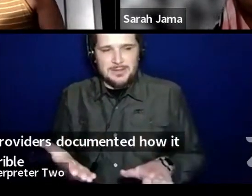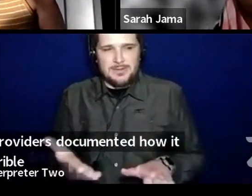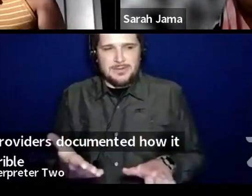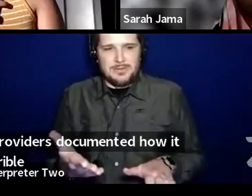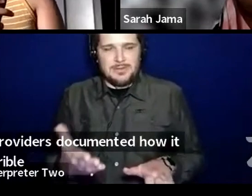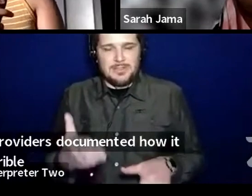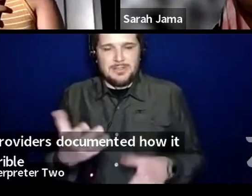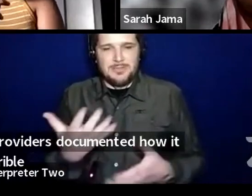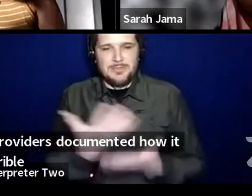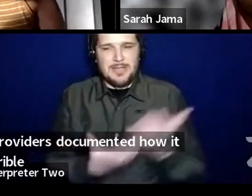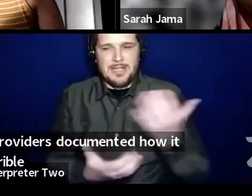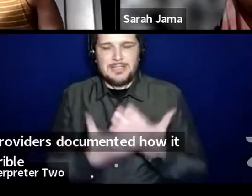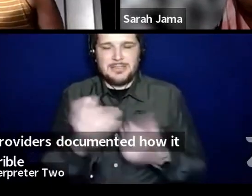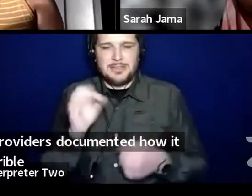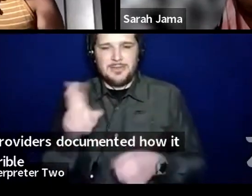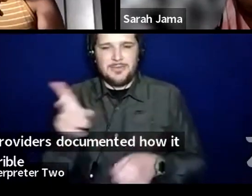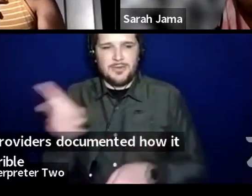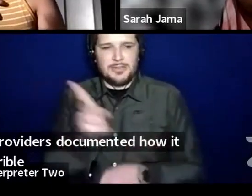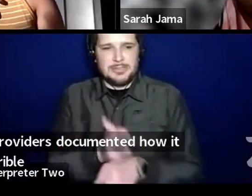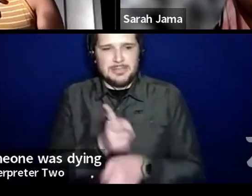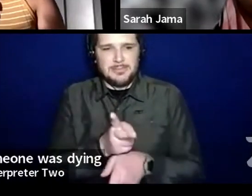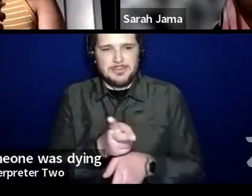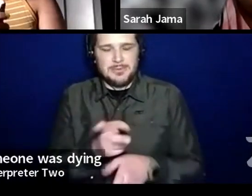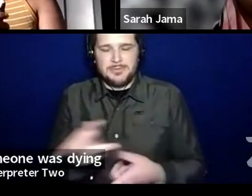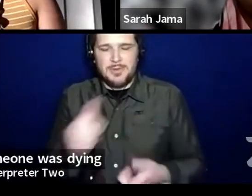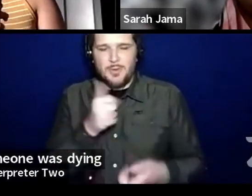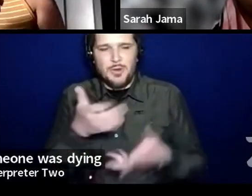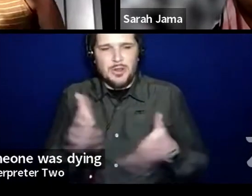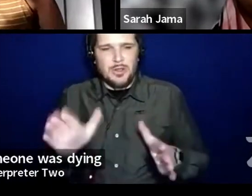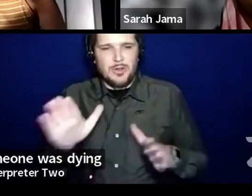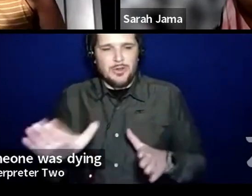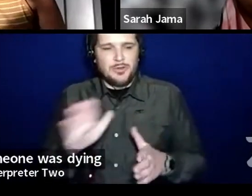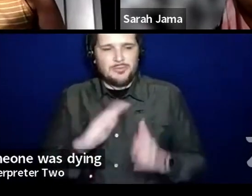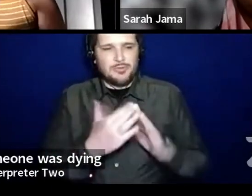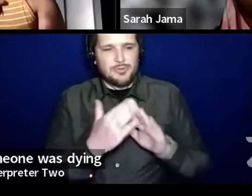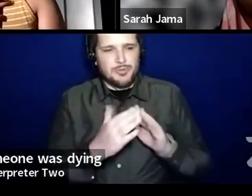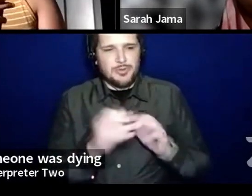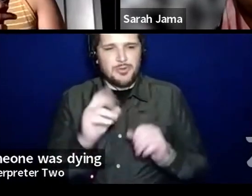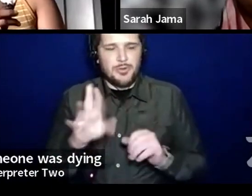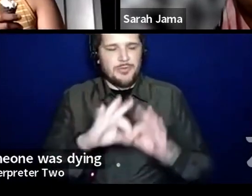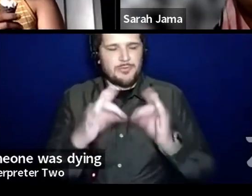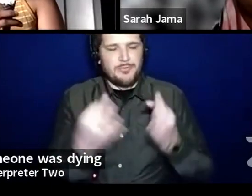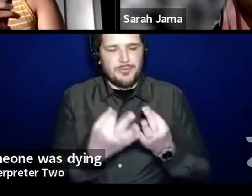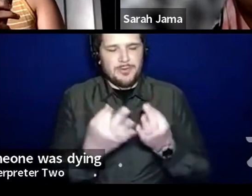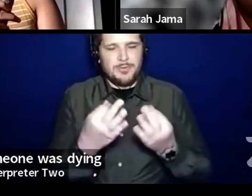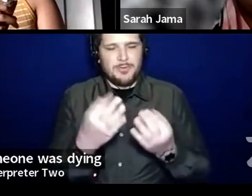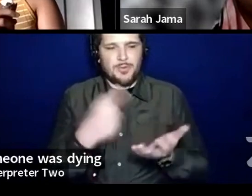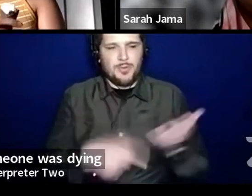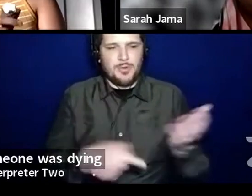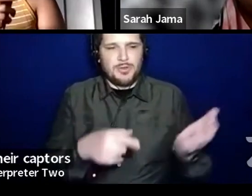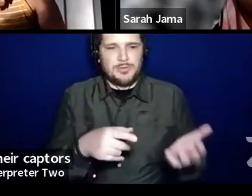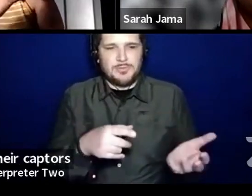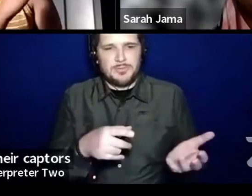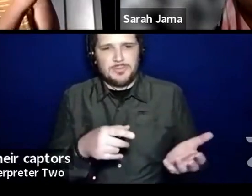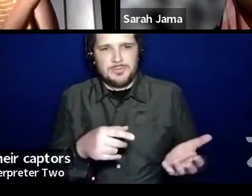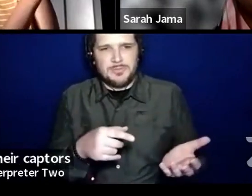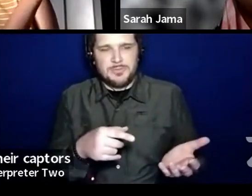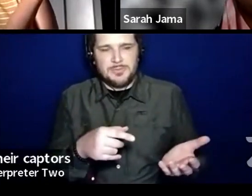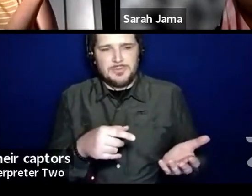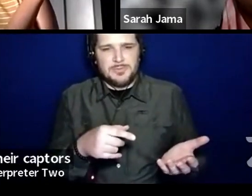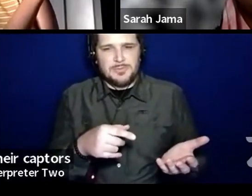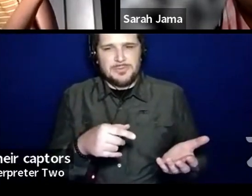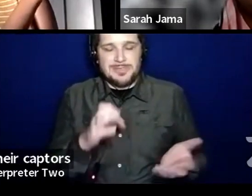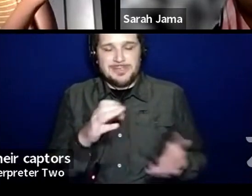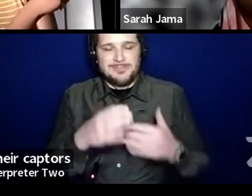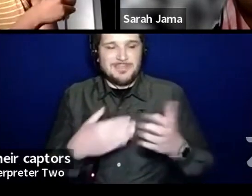at the hands of their captors, where they weren't allowed their community or their families when they're even in